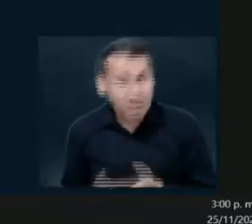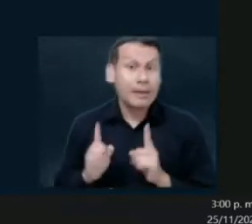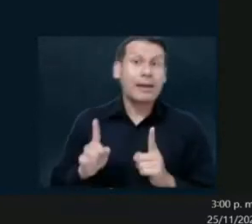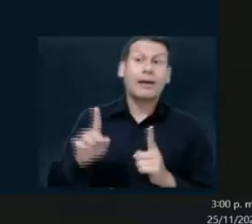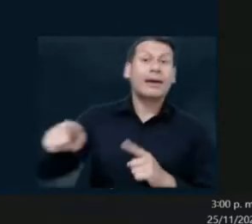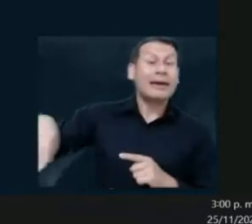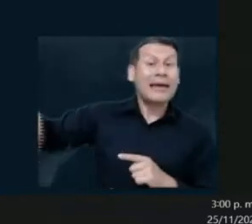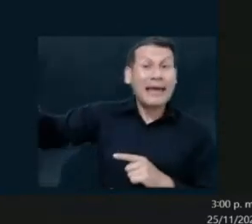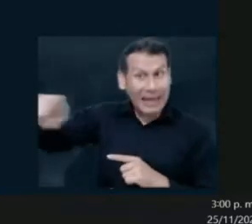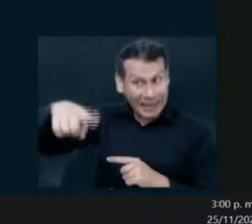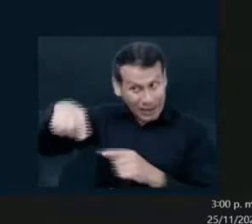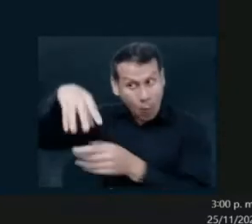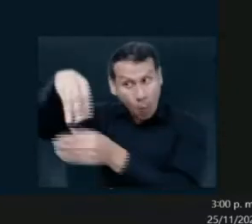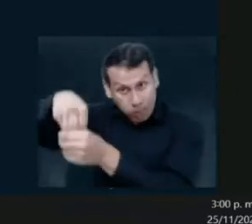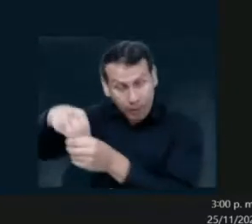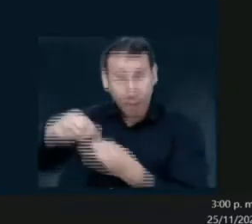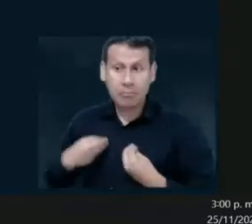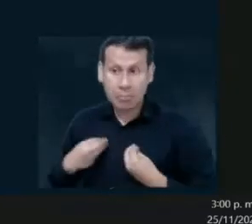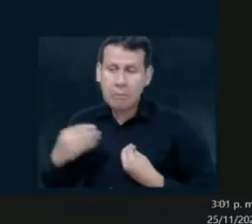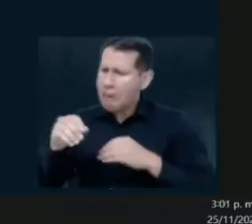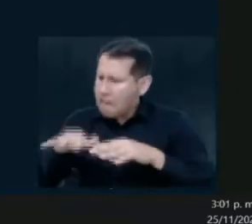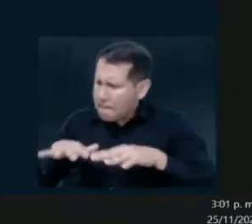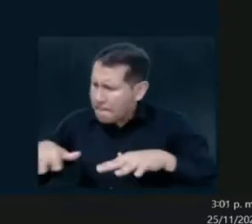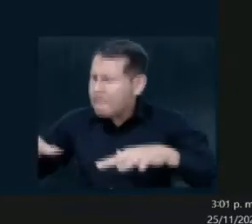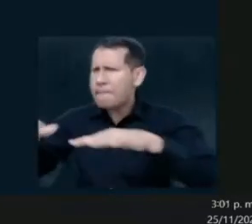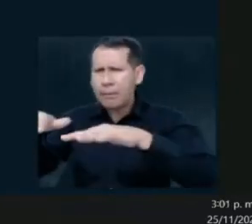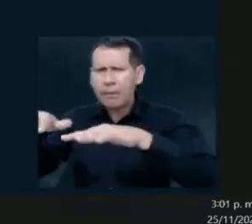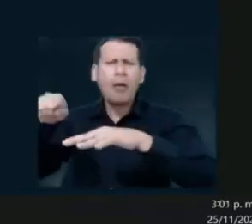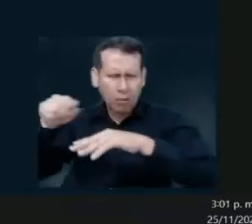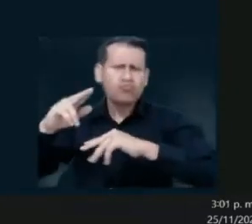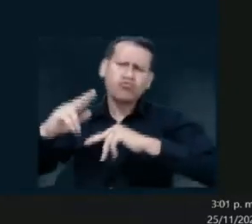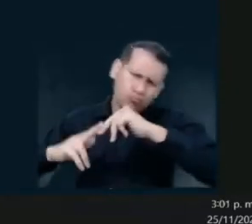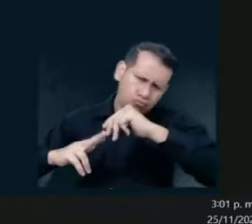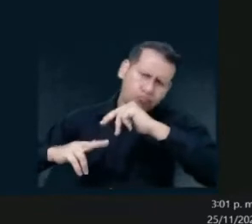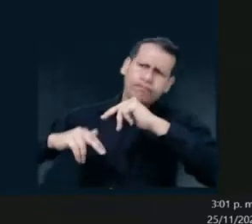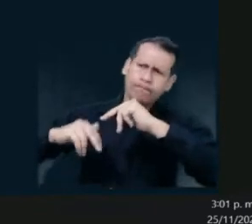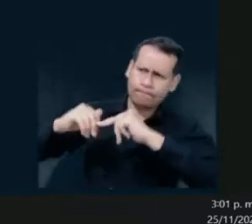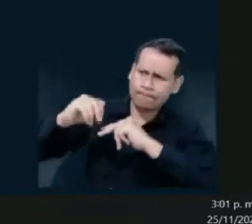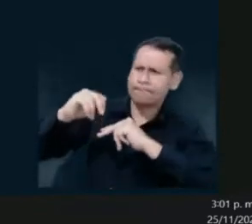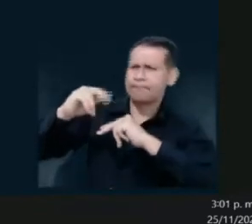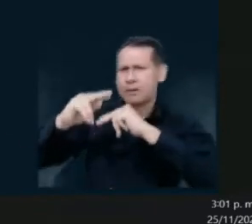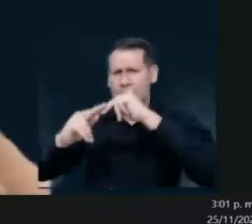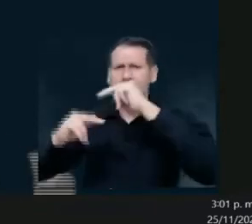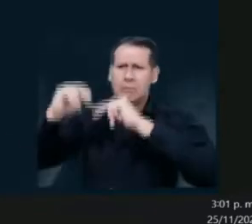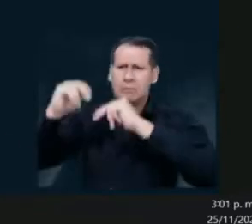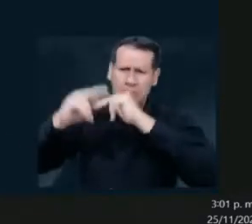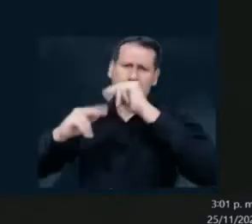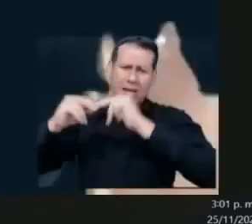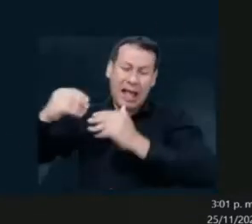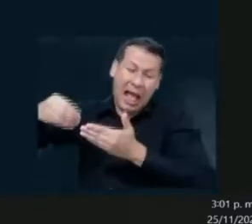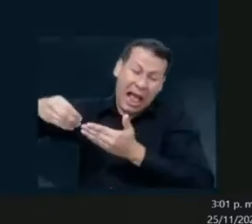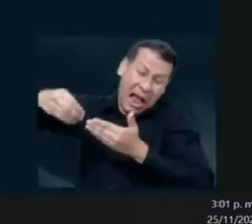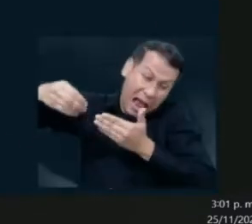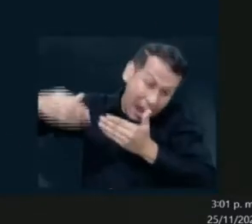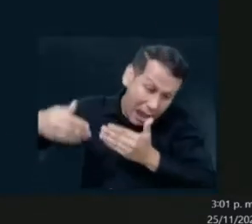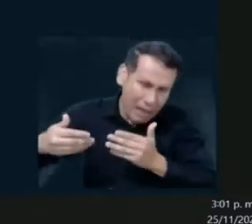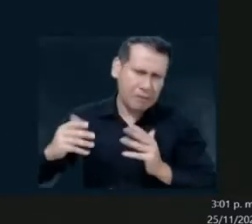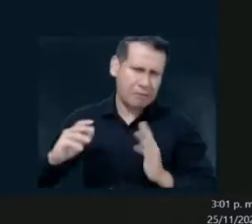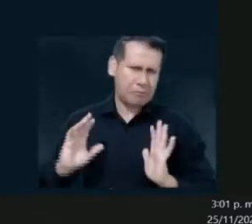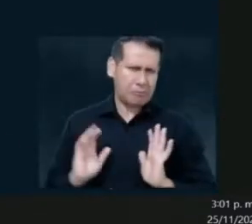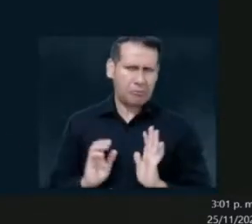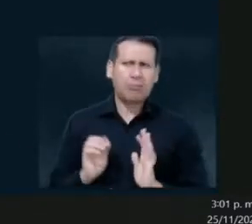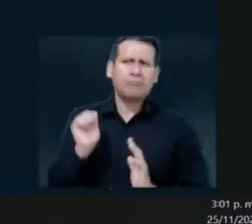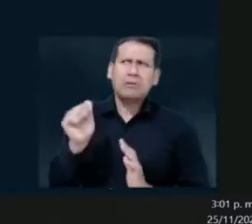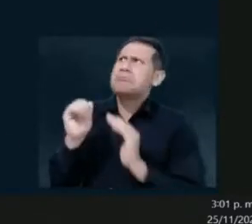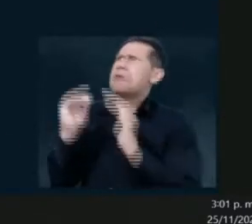high. They are the owners of the infrastructure. They know the sites and so on. They can put available their own houses, their own towers,